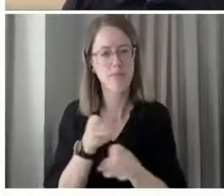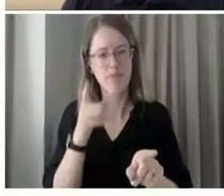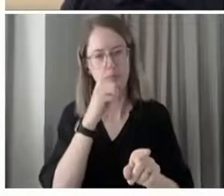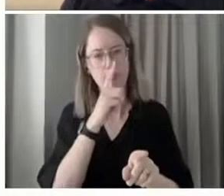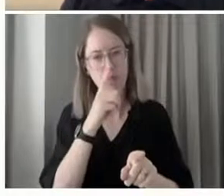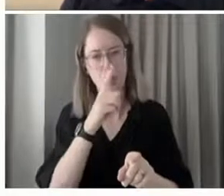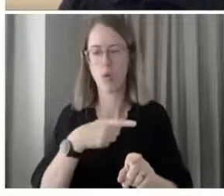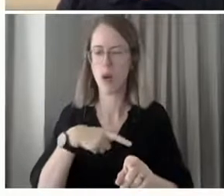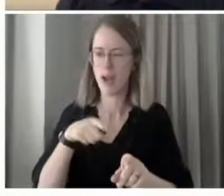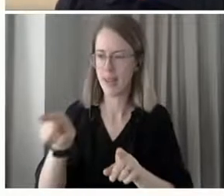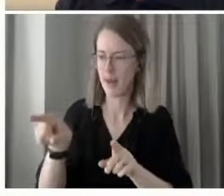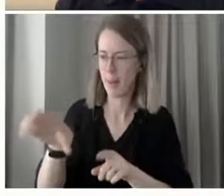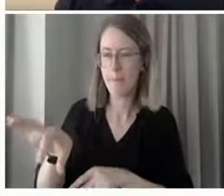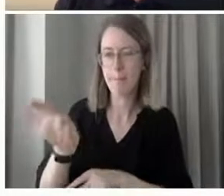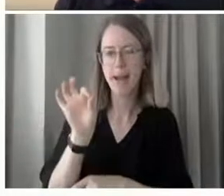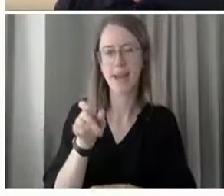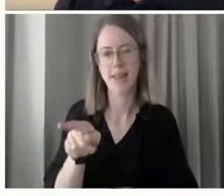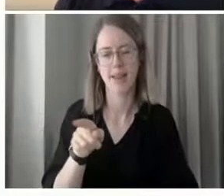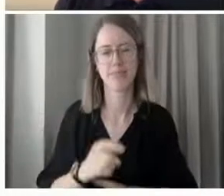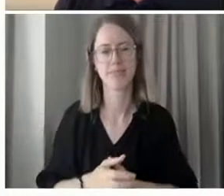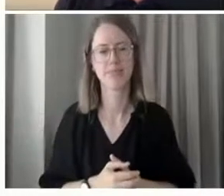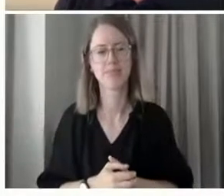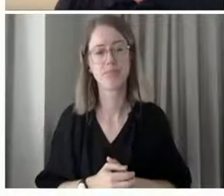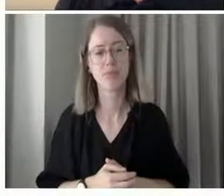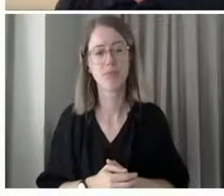choosing. They're also